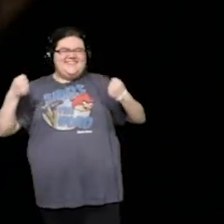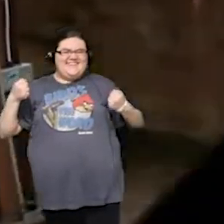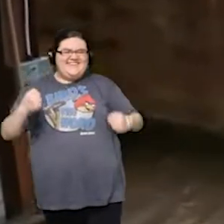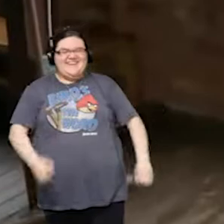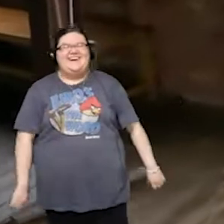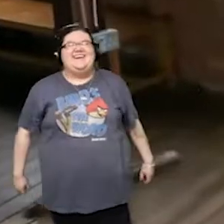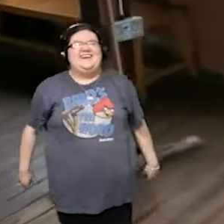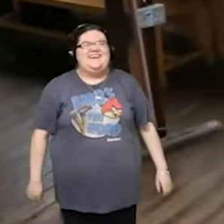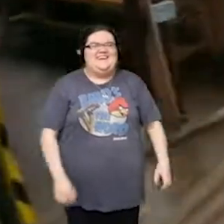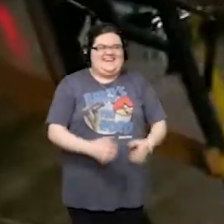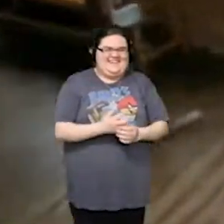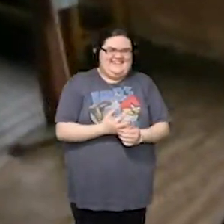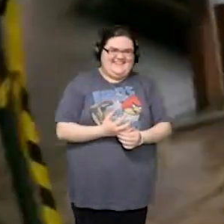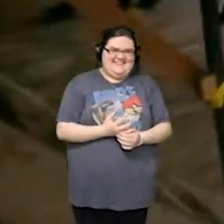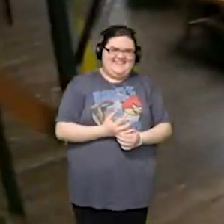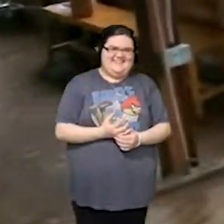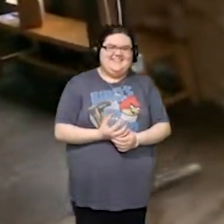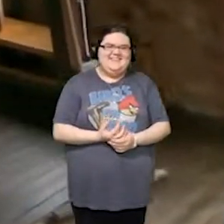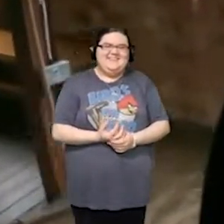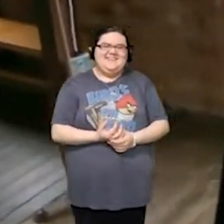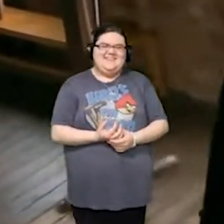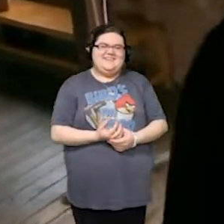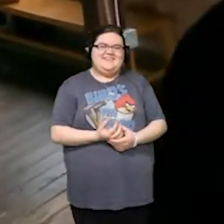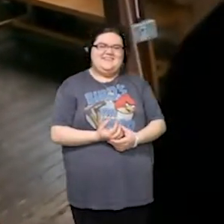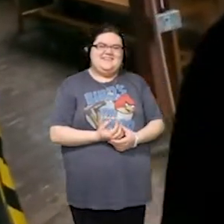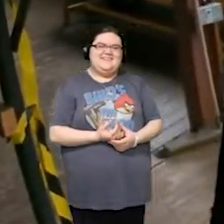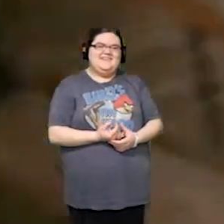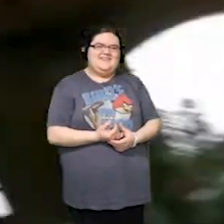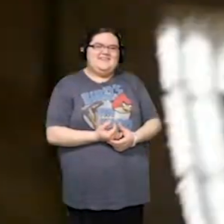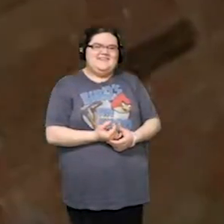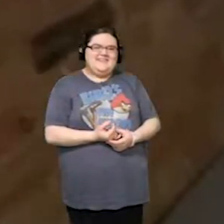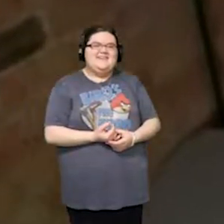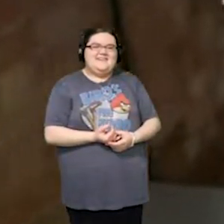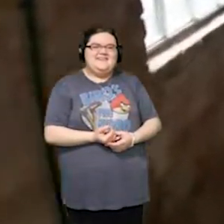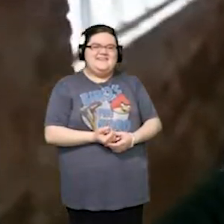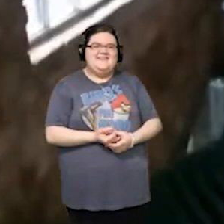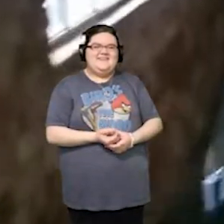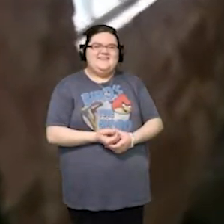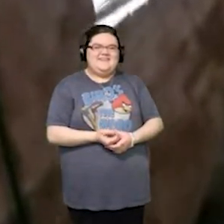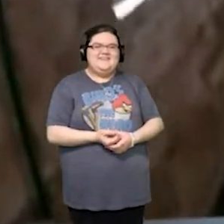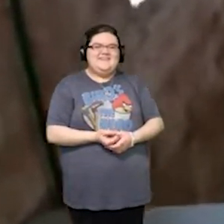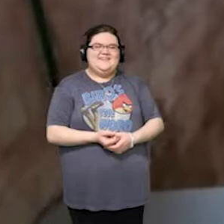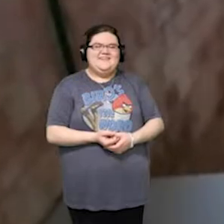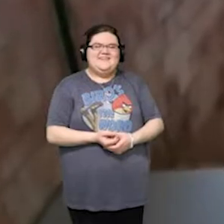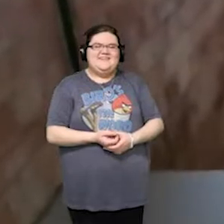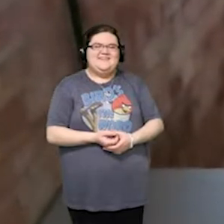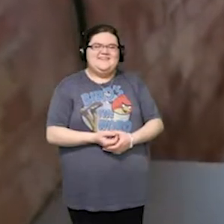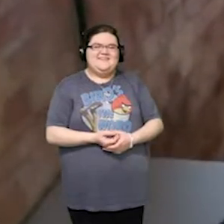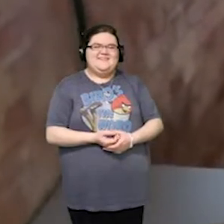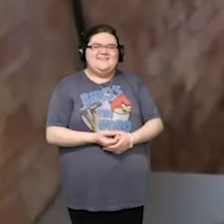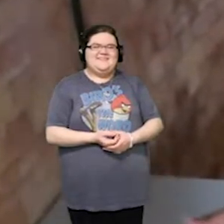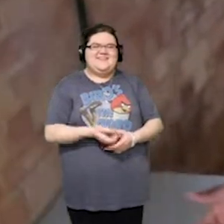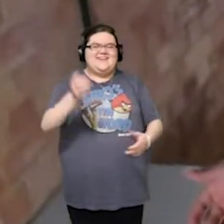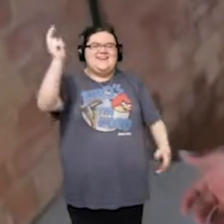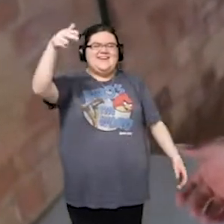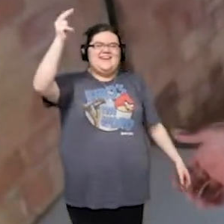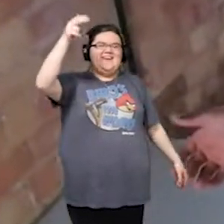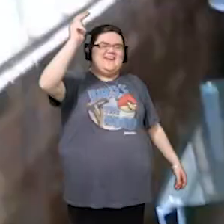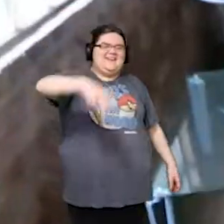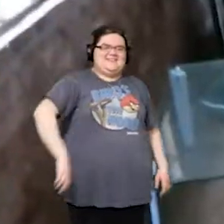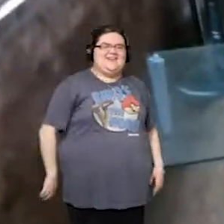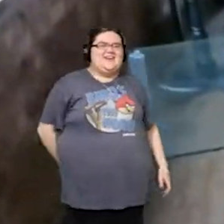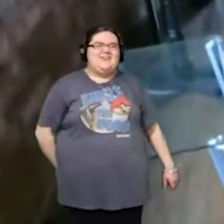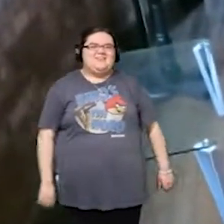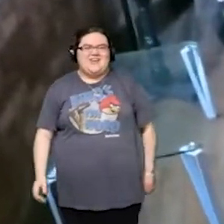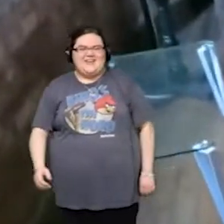god! The fact that you went through effort to wrap something up, I rate that. Everybody, check out Jay's channel in the description.